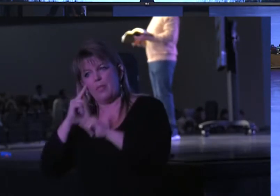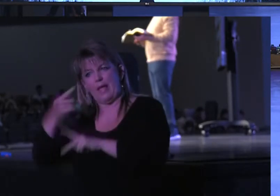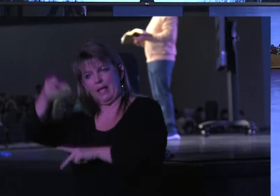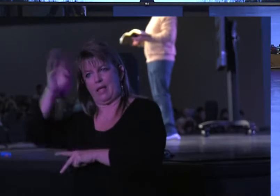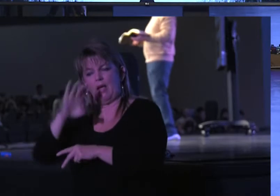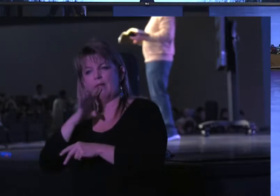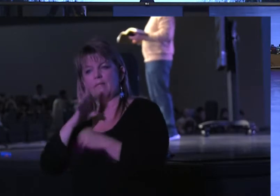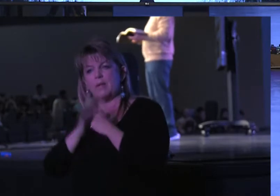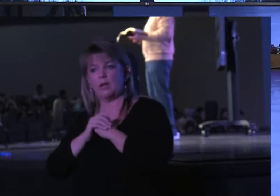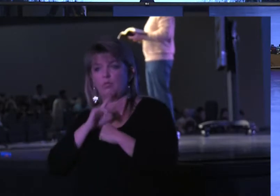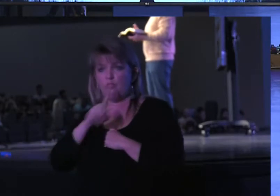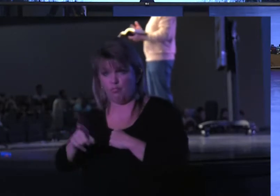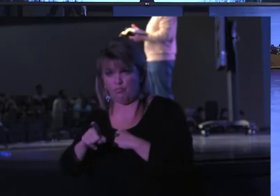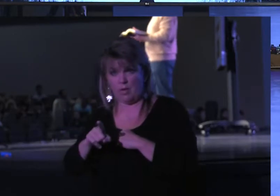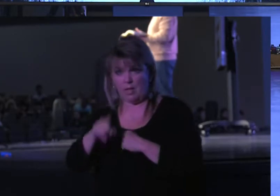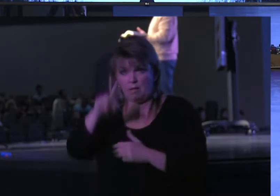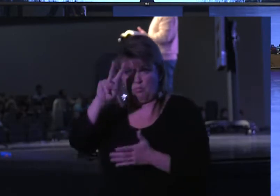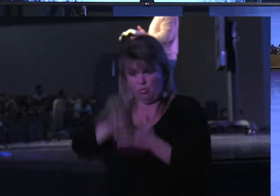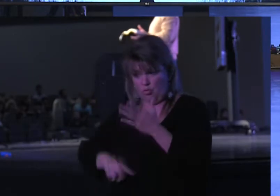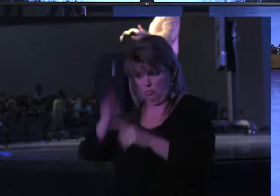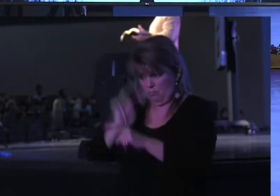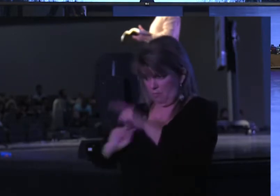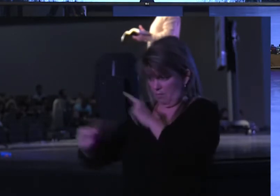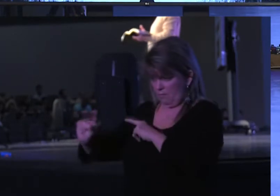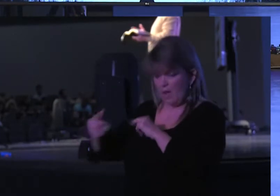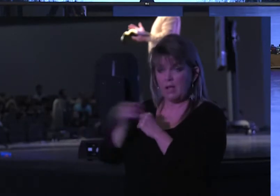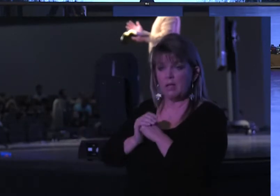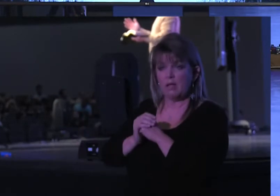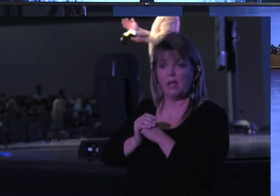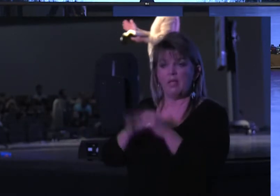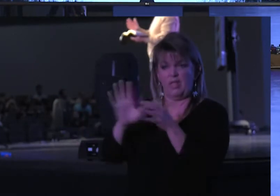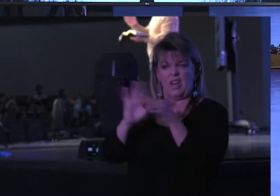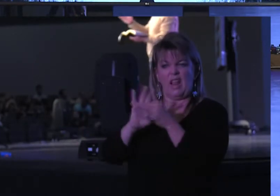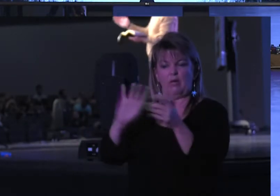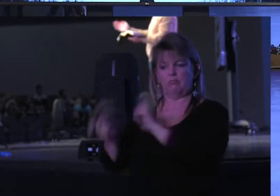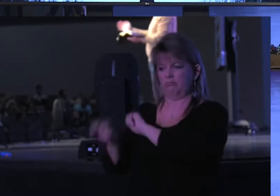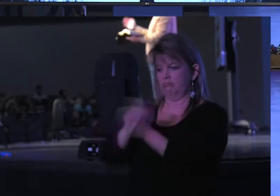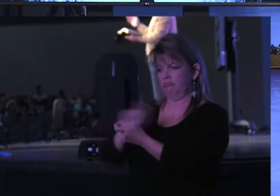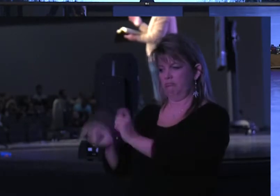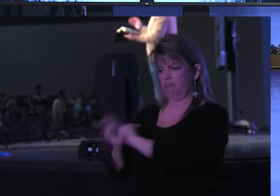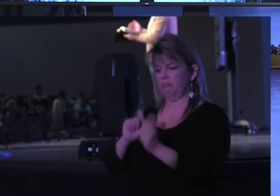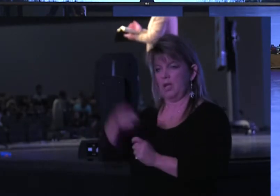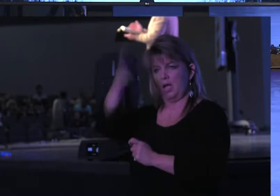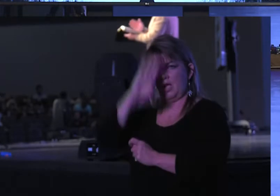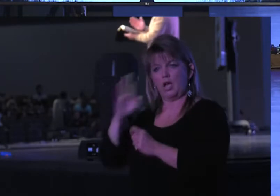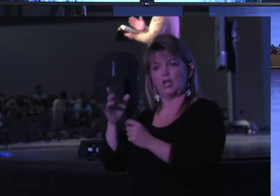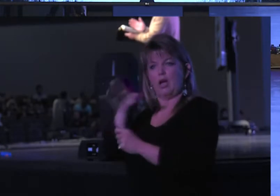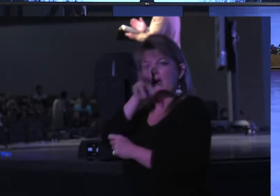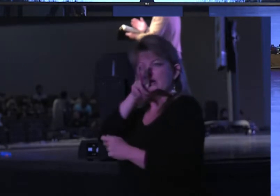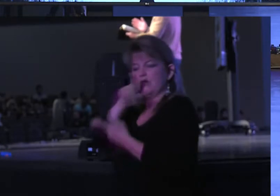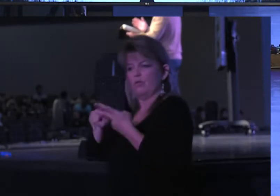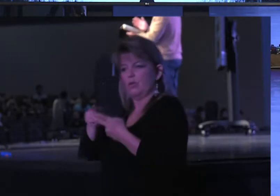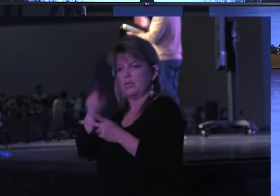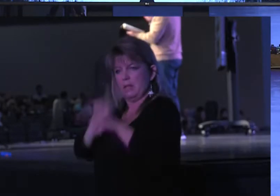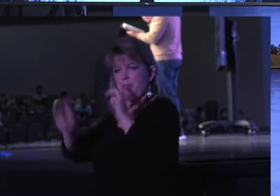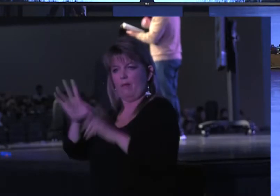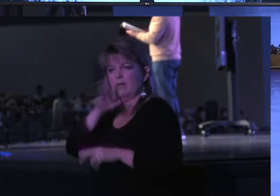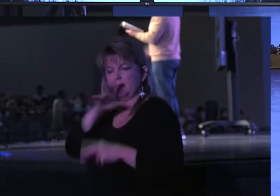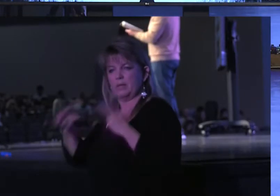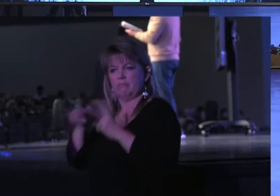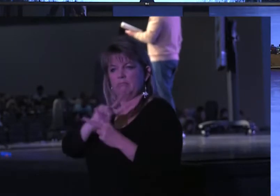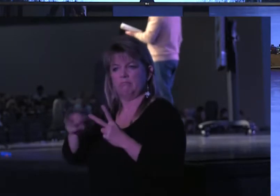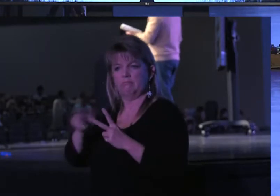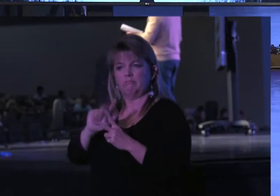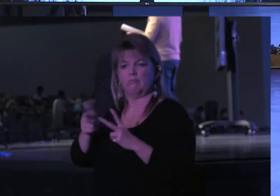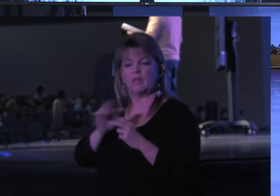God. The reality is when you read prophetic oracles, often the narrator switches between the voice of God and the voice of the prophet. Look at